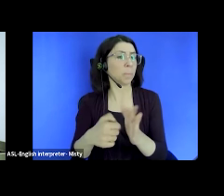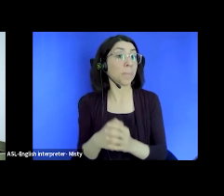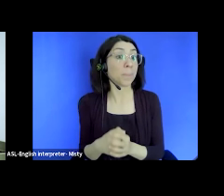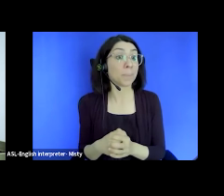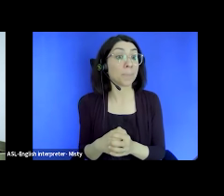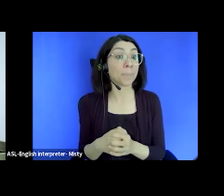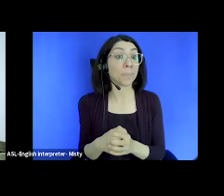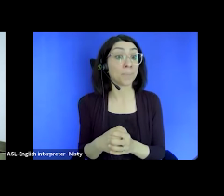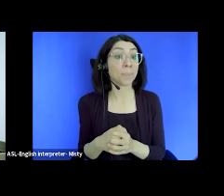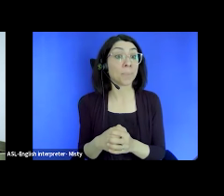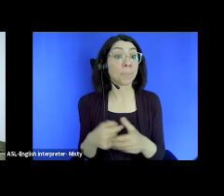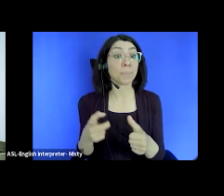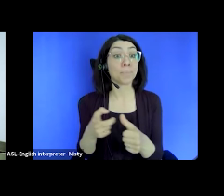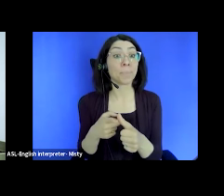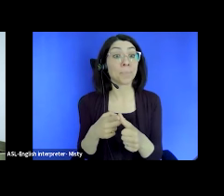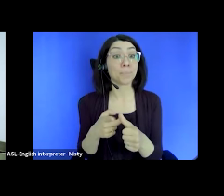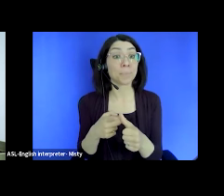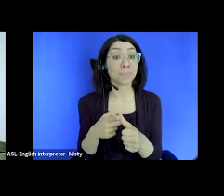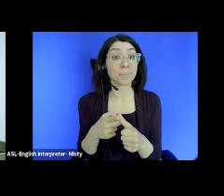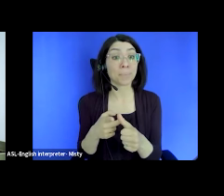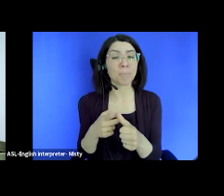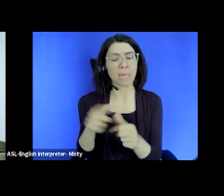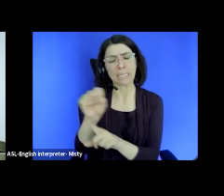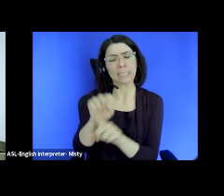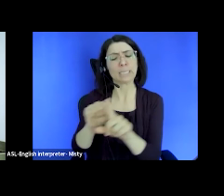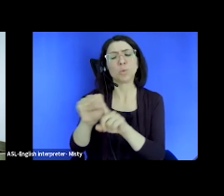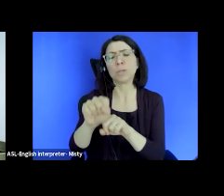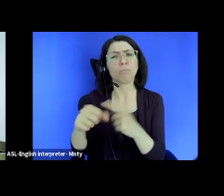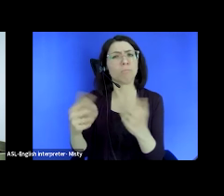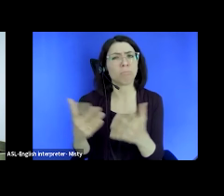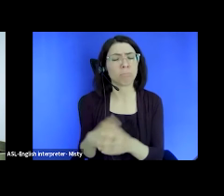first the first is listing off the situation.